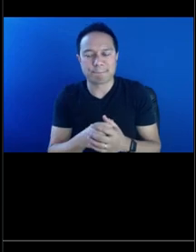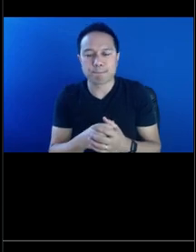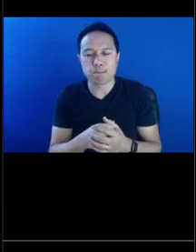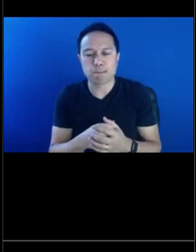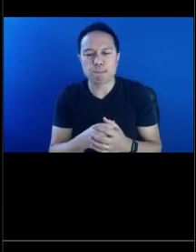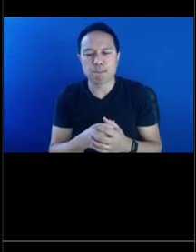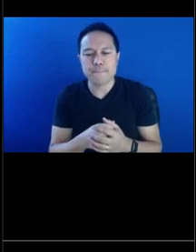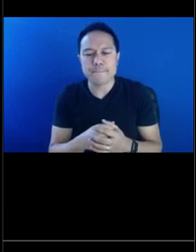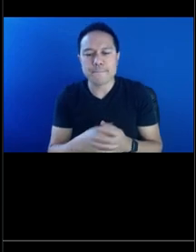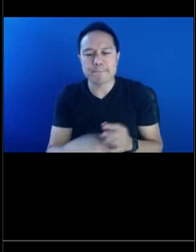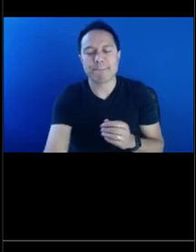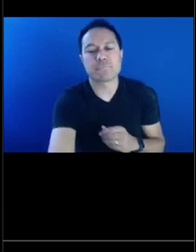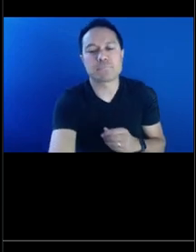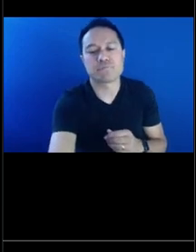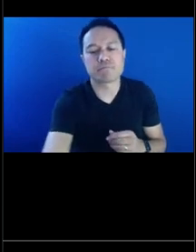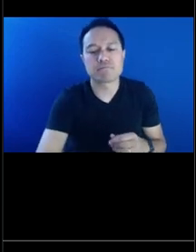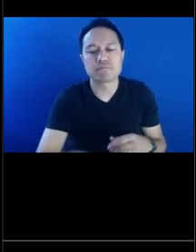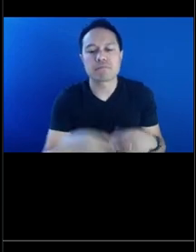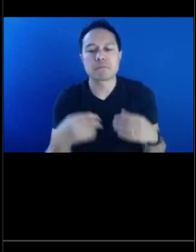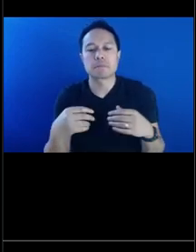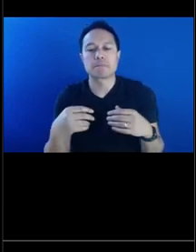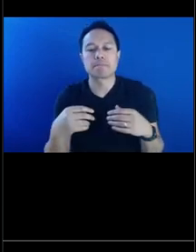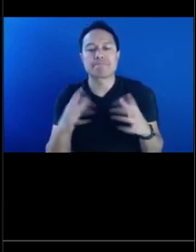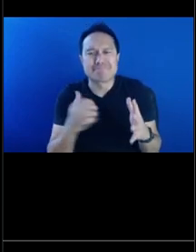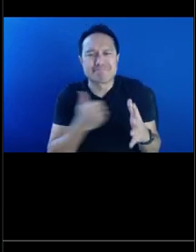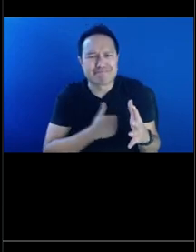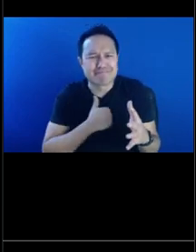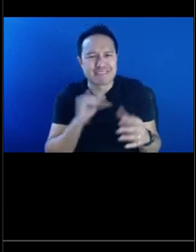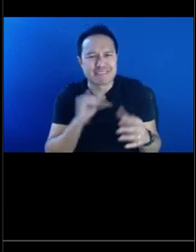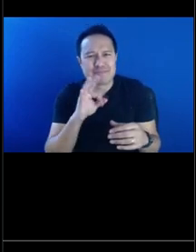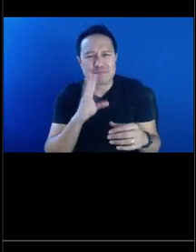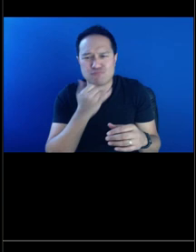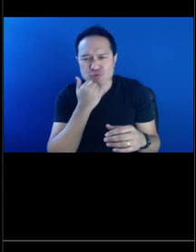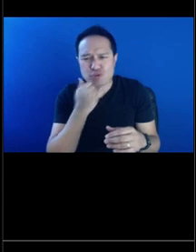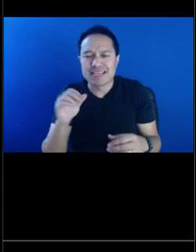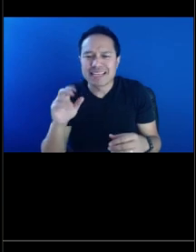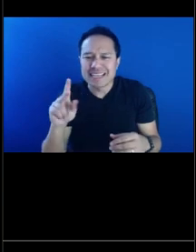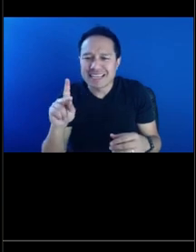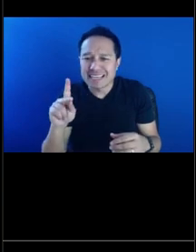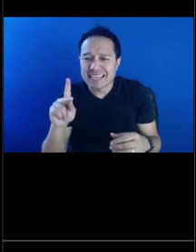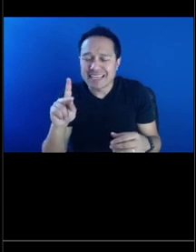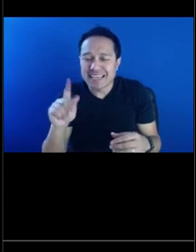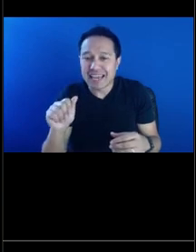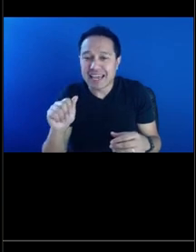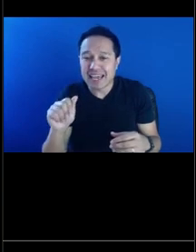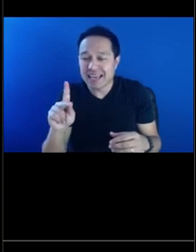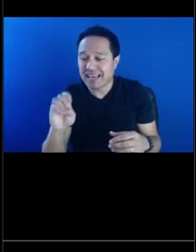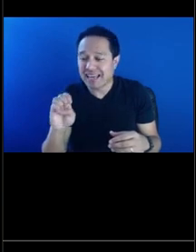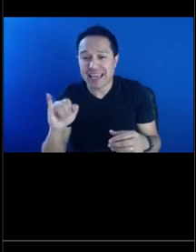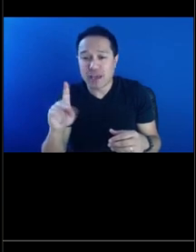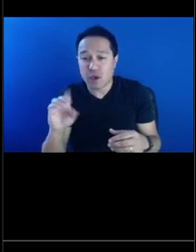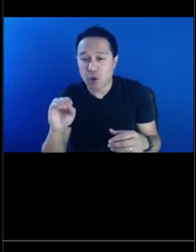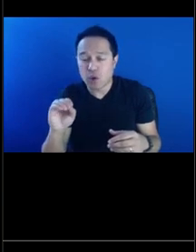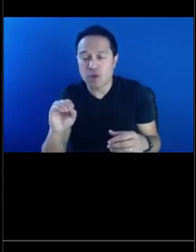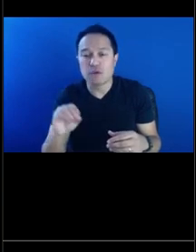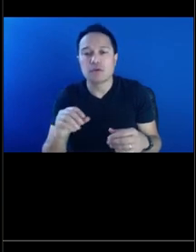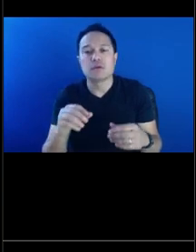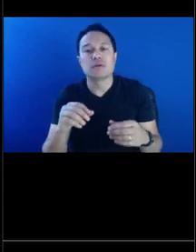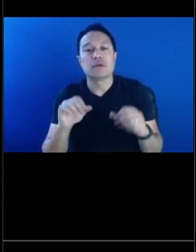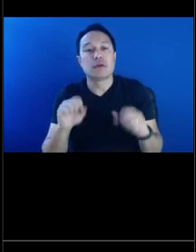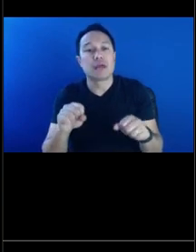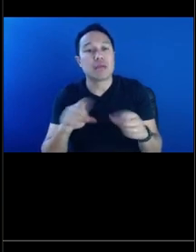I apologize if I'm pronouncing the name wrong, but Keiko is asking, are you able to give new ID tags to the